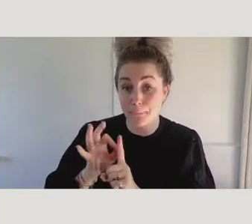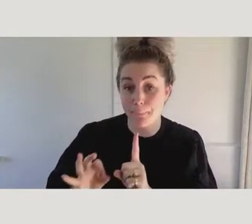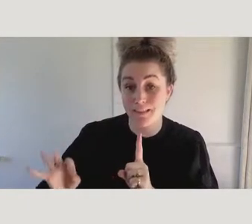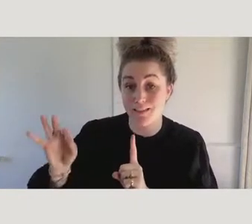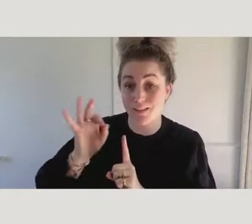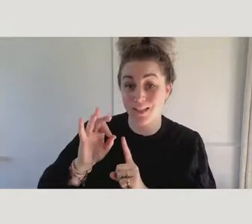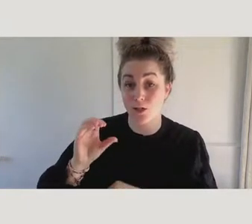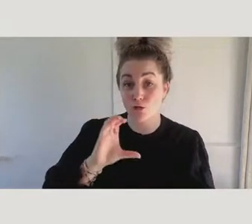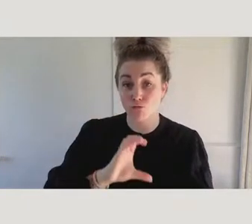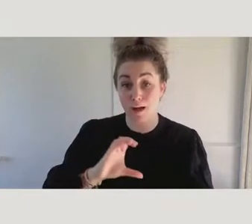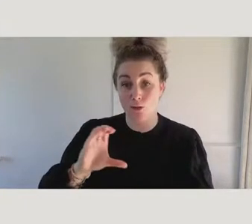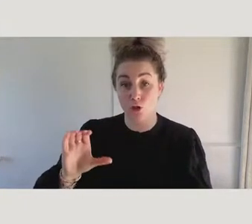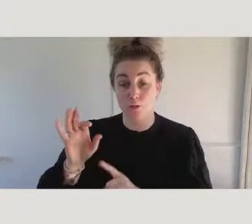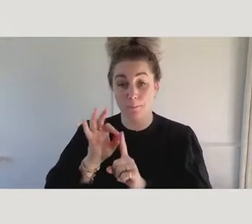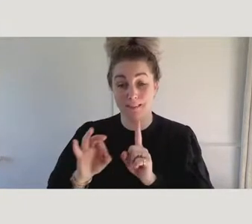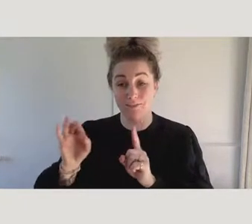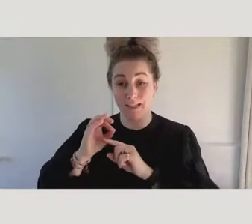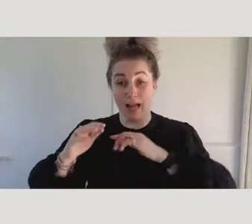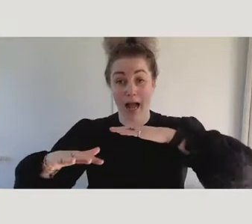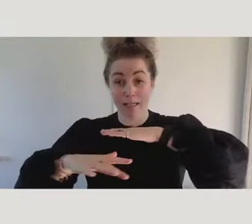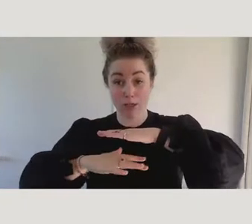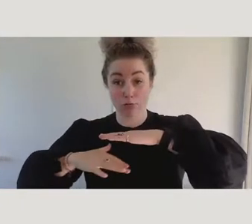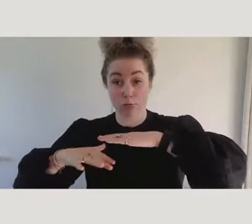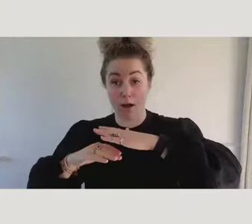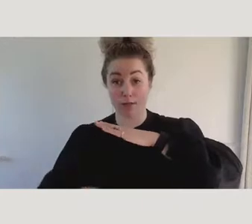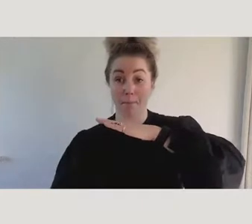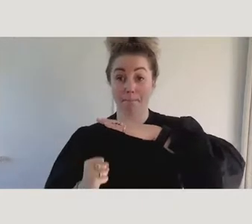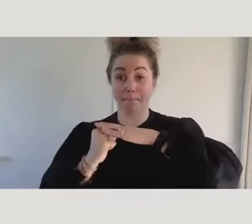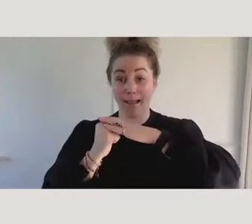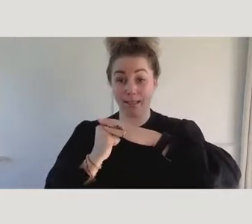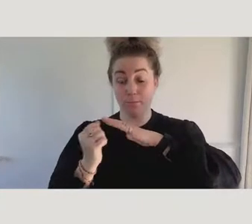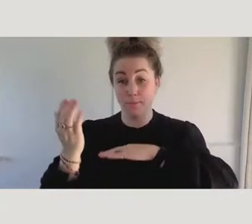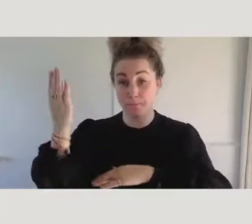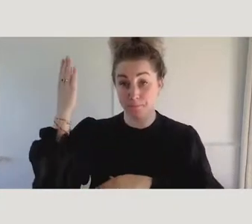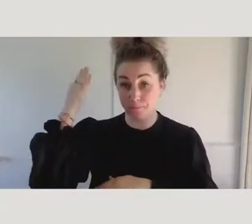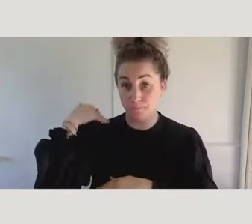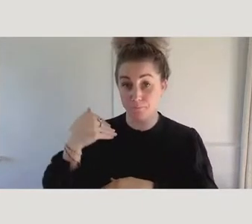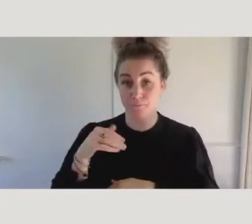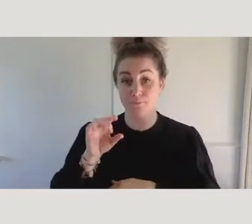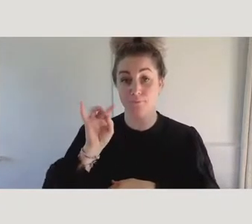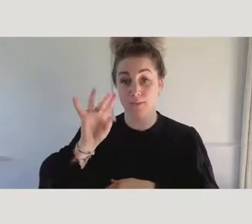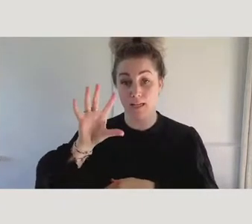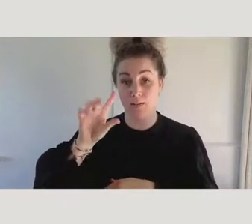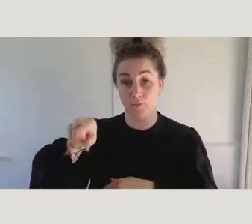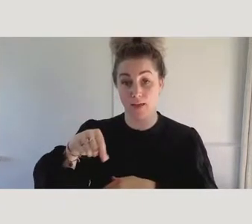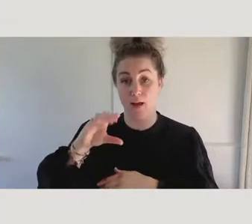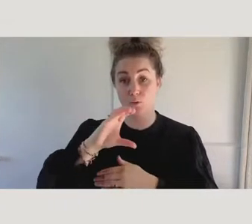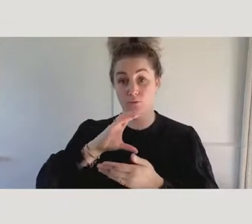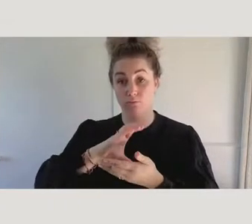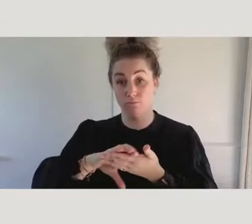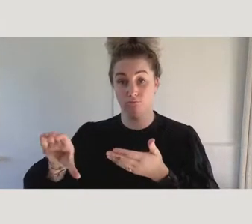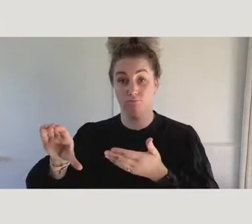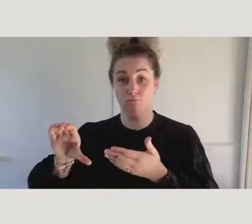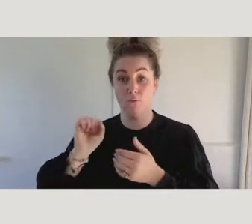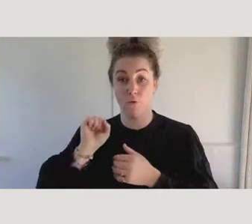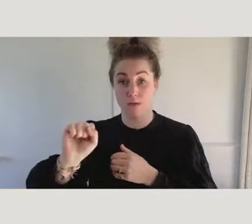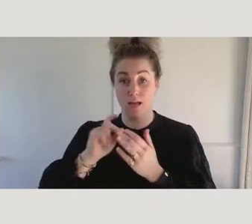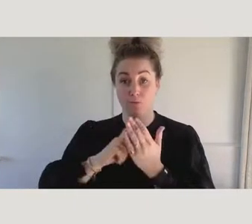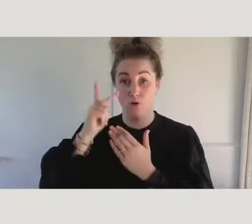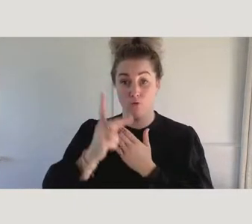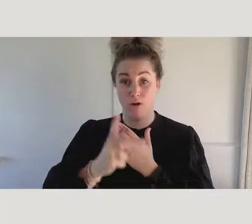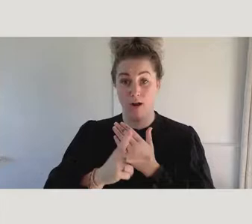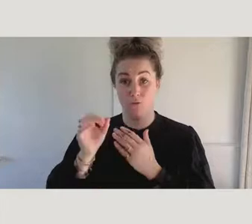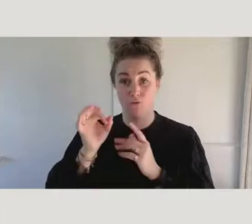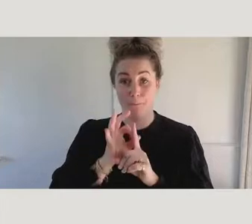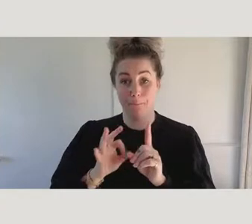Christchurch Pacific underground got a maximum back in those days of ten thousand dollars for their programs from the